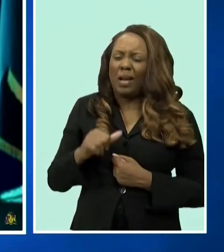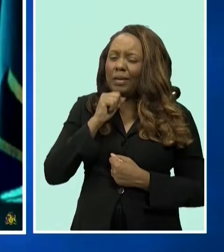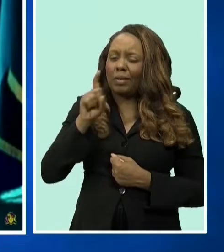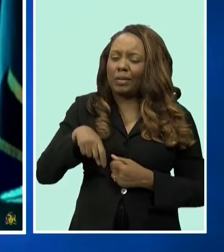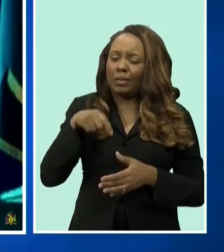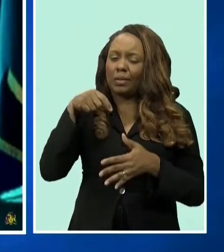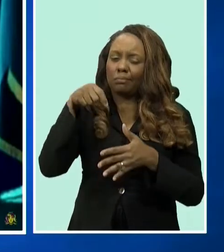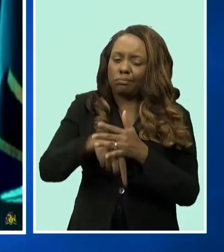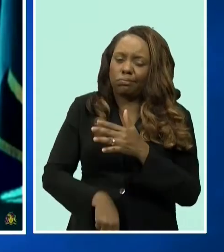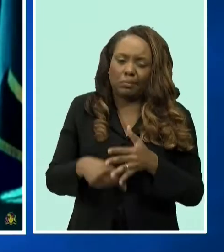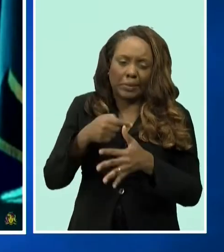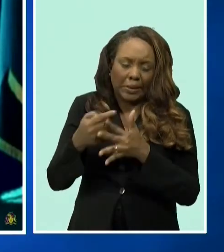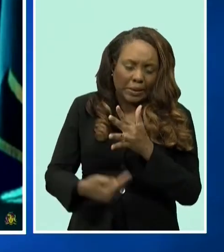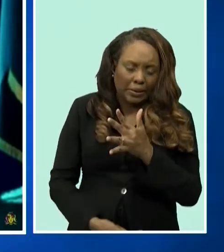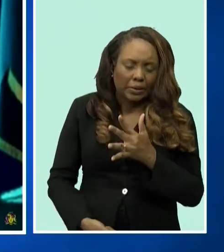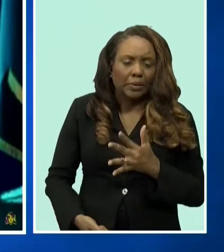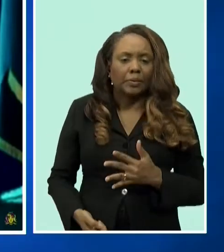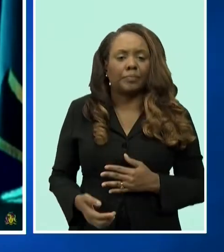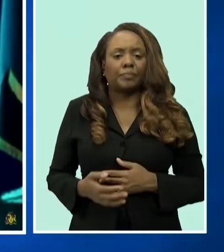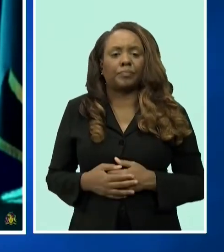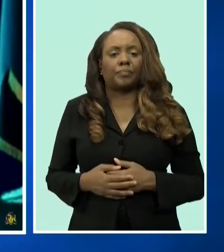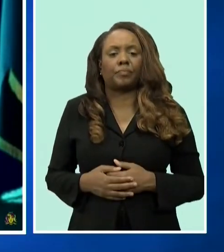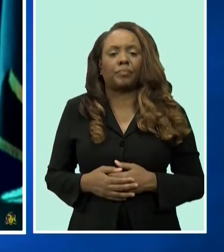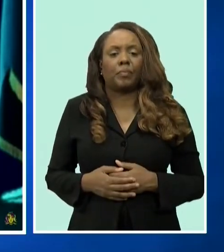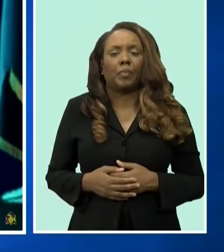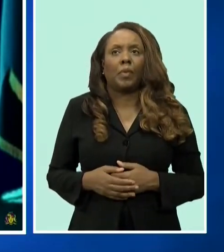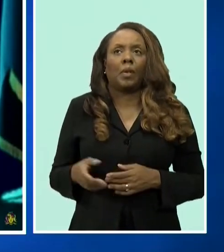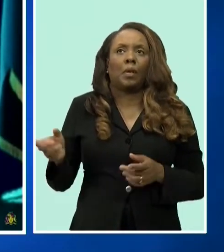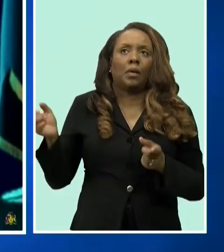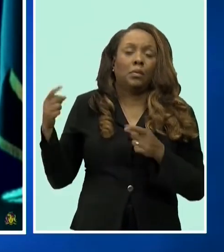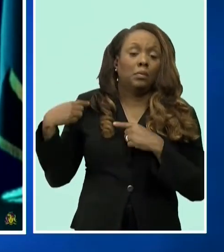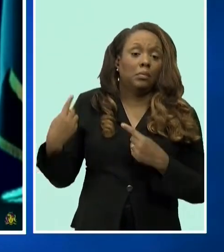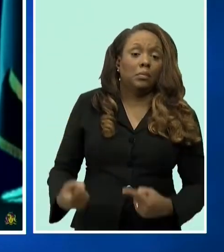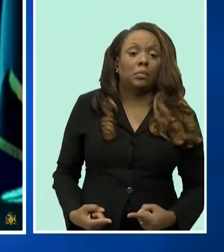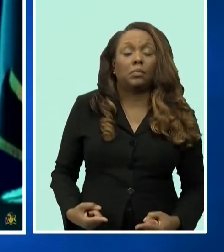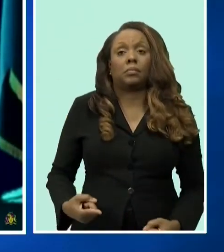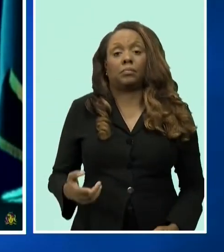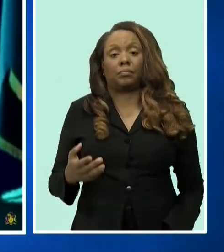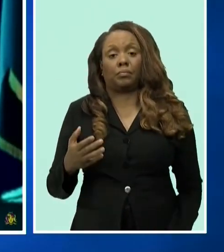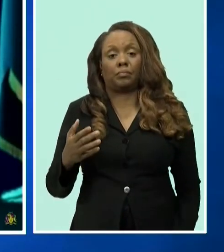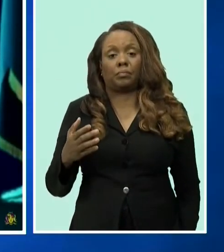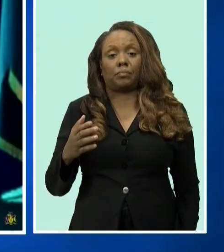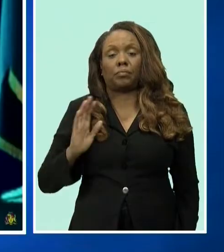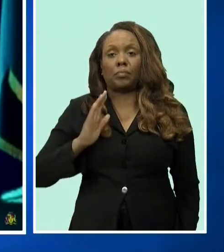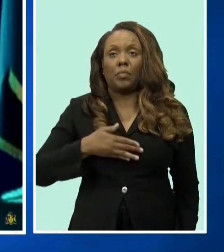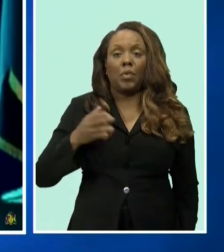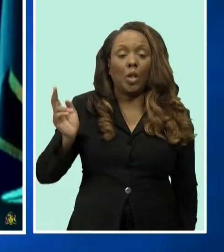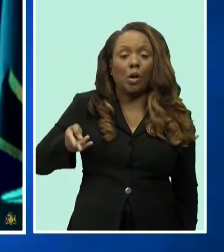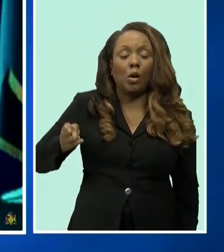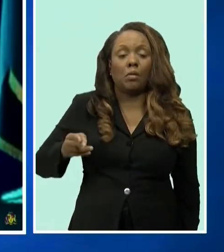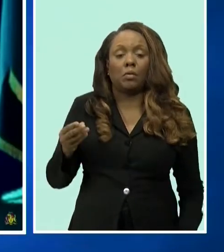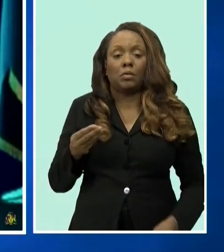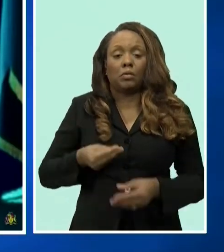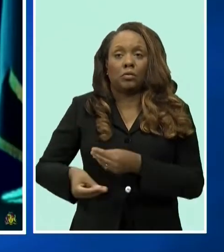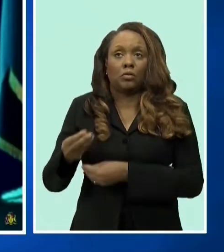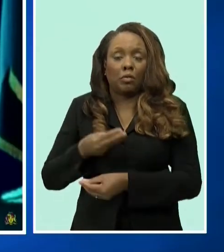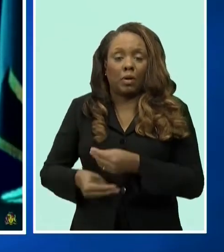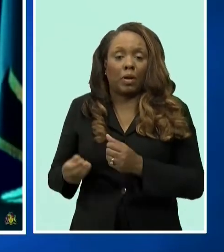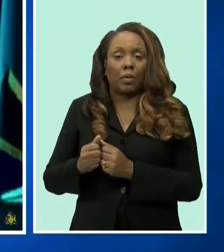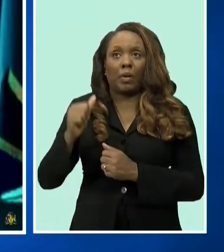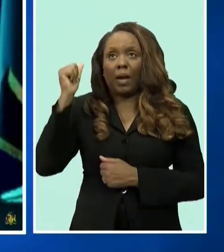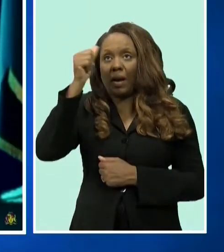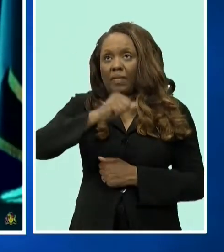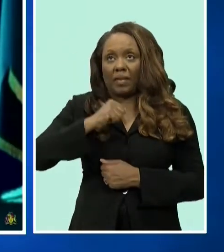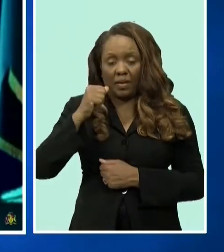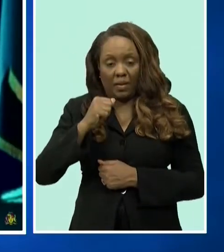Over the years, for instance, we've had routes linked to our historical trade with Africa, one mentioned in this forum as